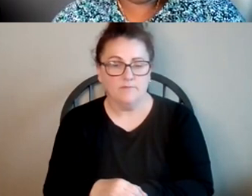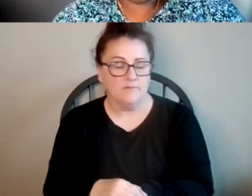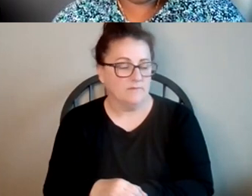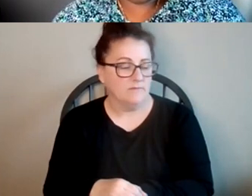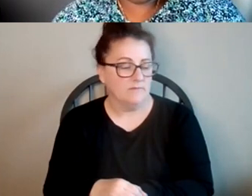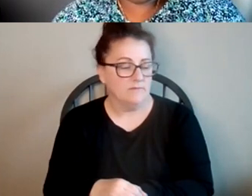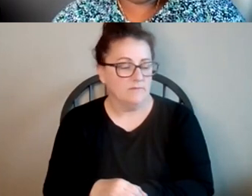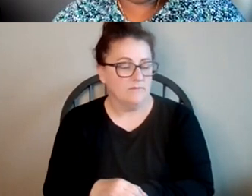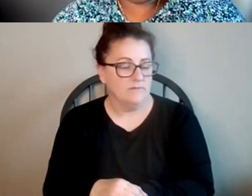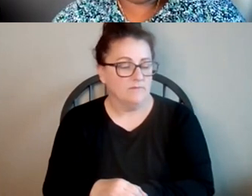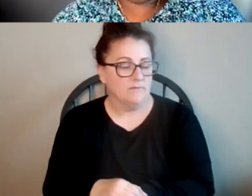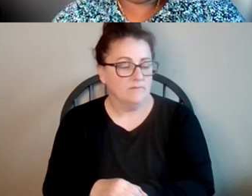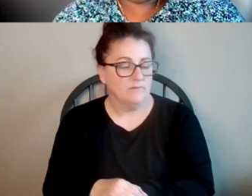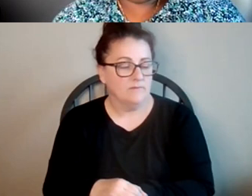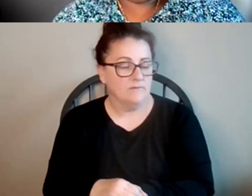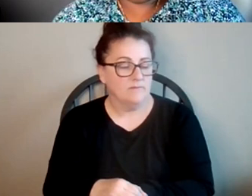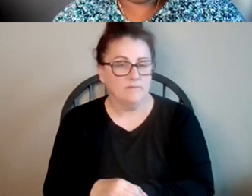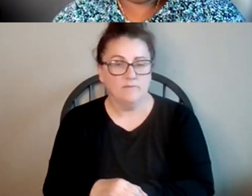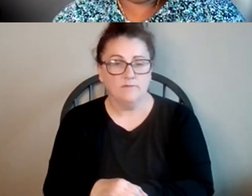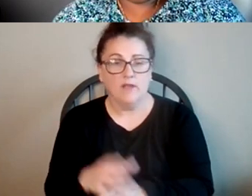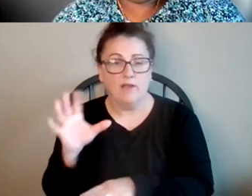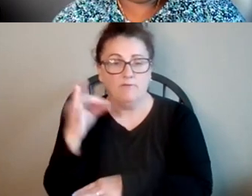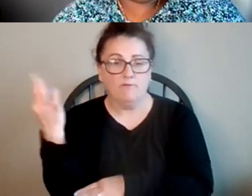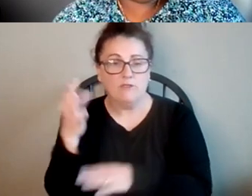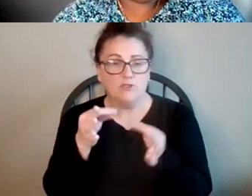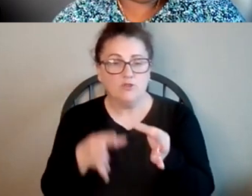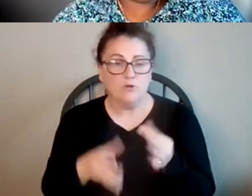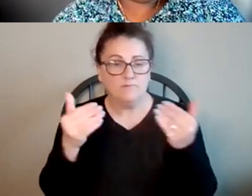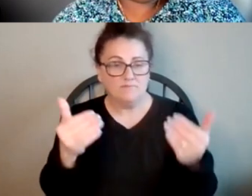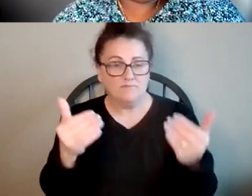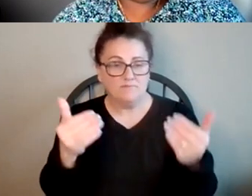you. Thank you very much. Our French interpreter, please introduce yourself.